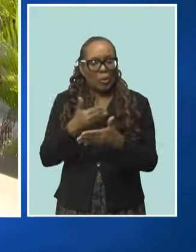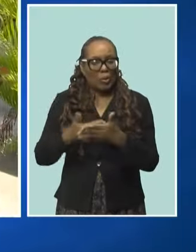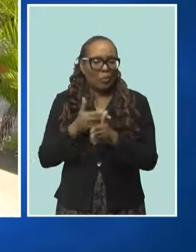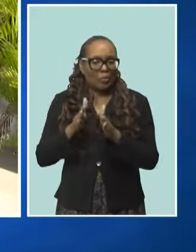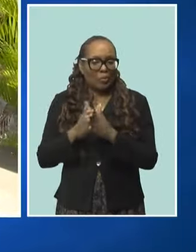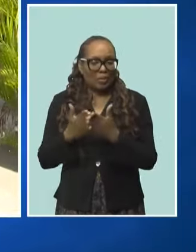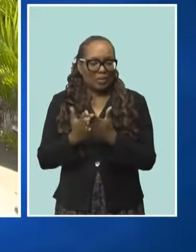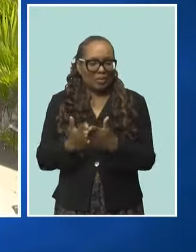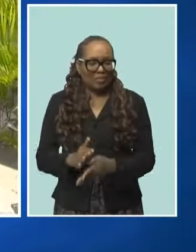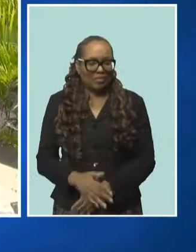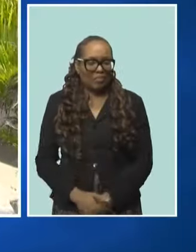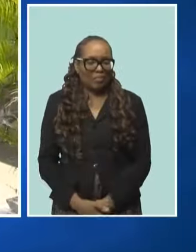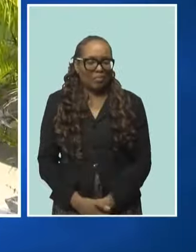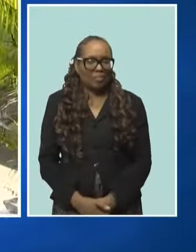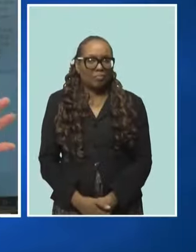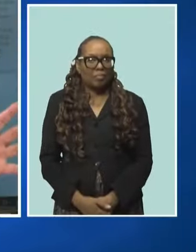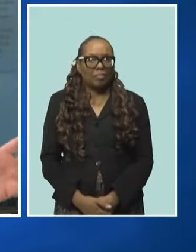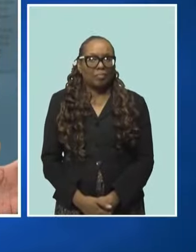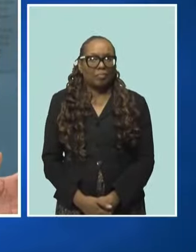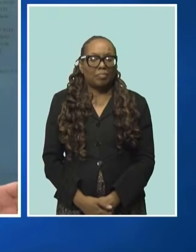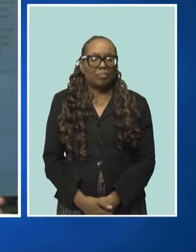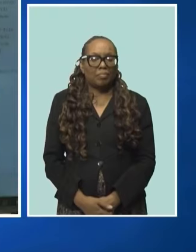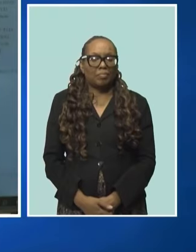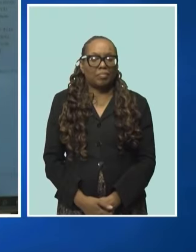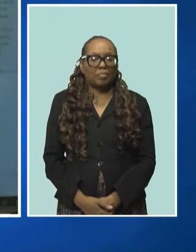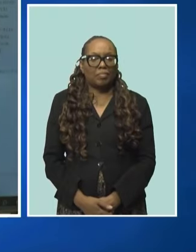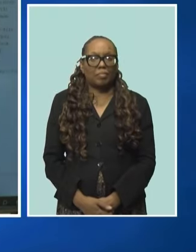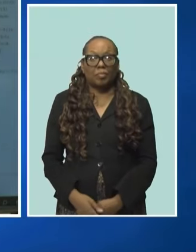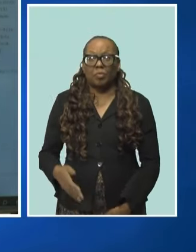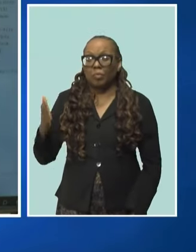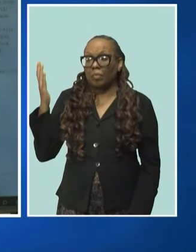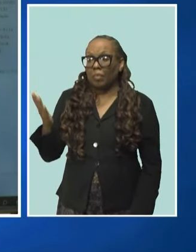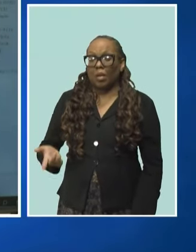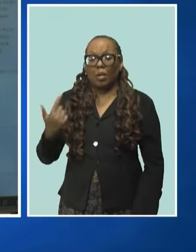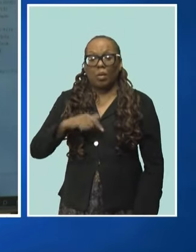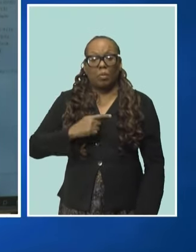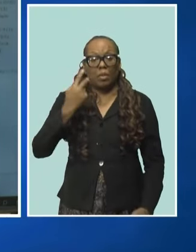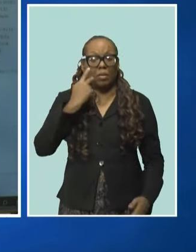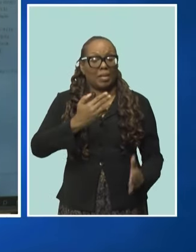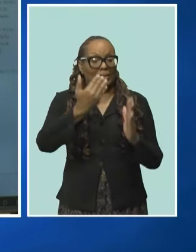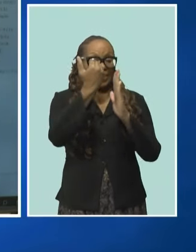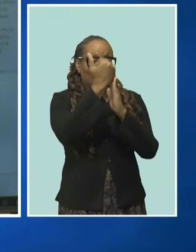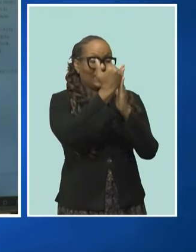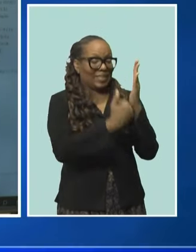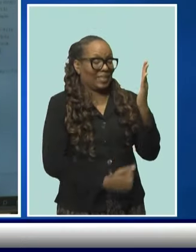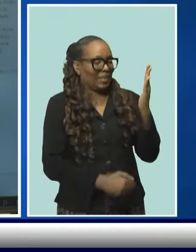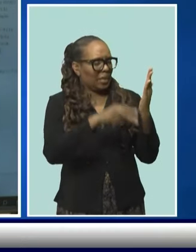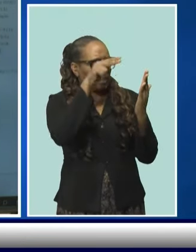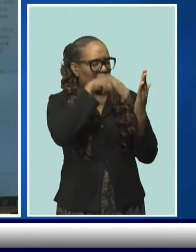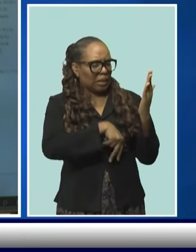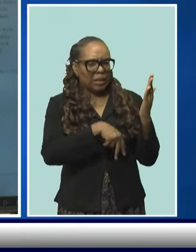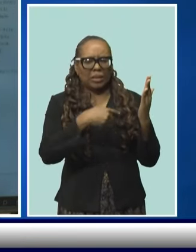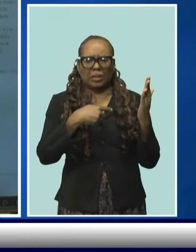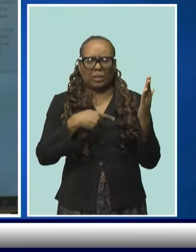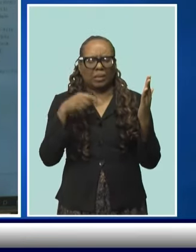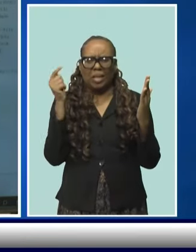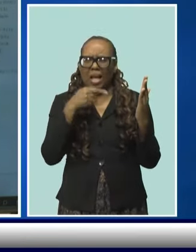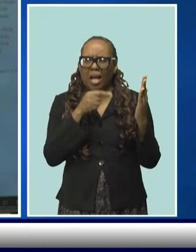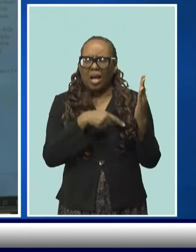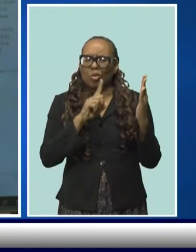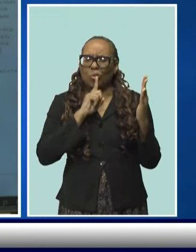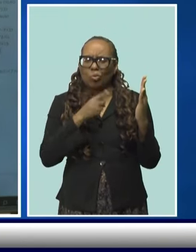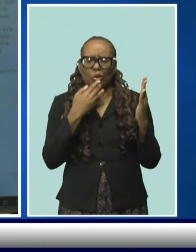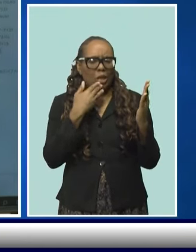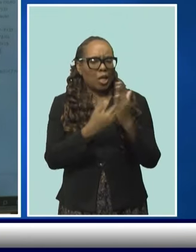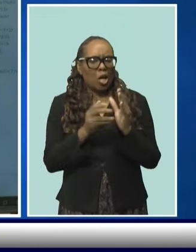collection. We went through the listings. We realized this was an opportunity where we could